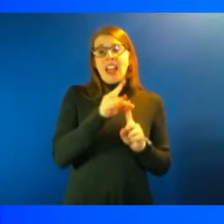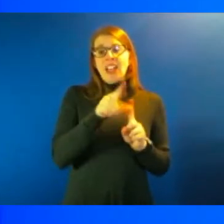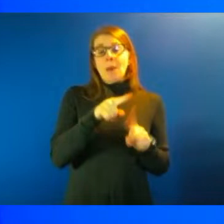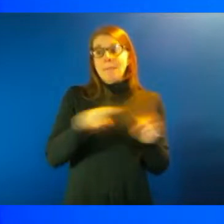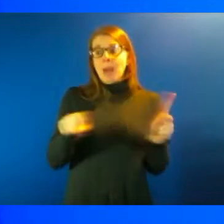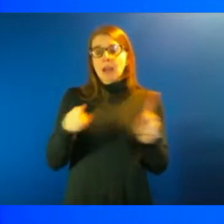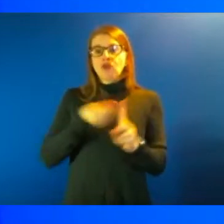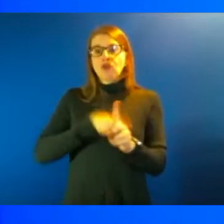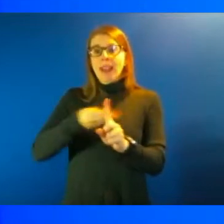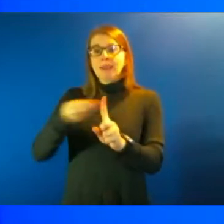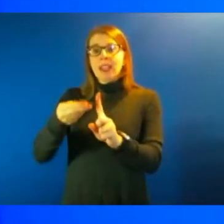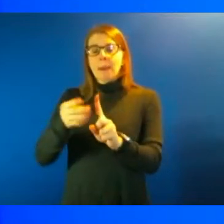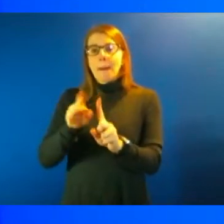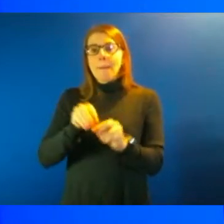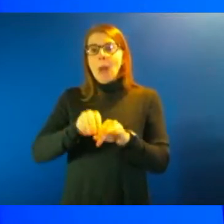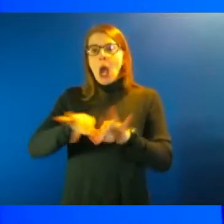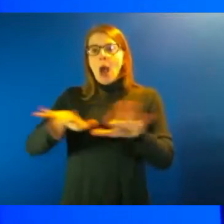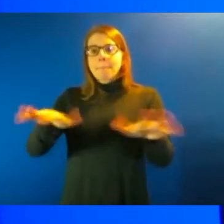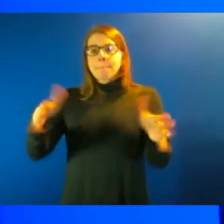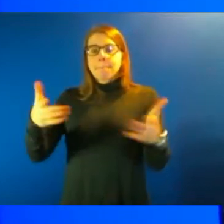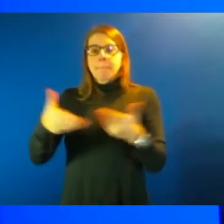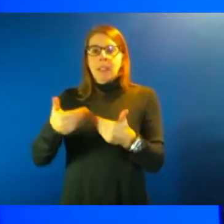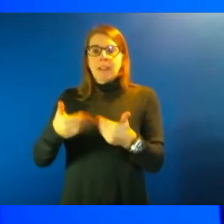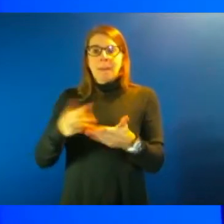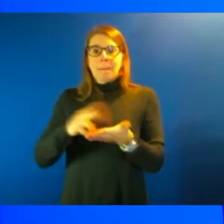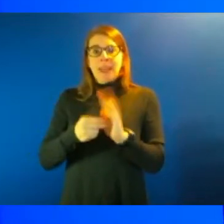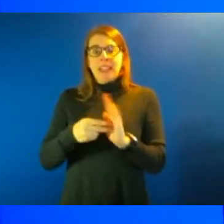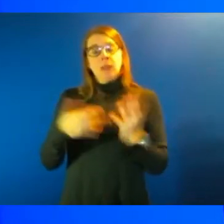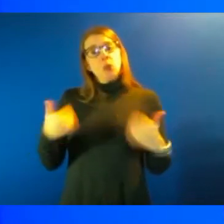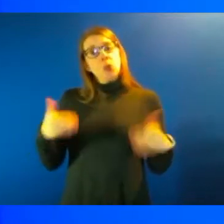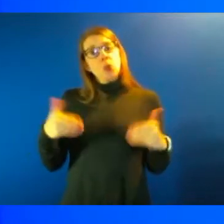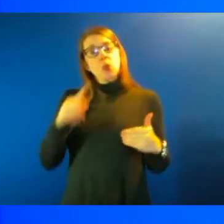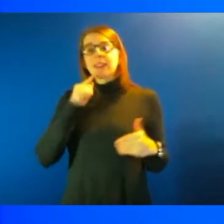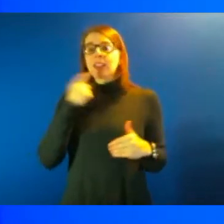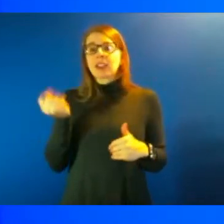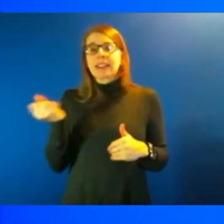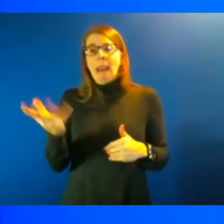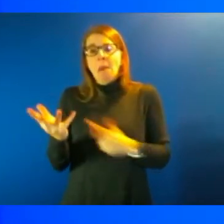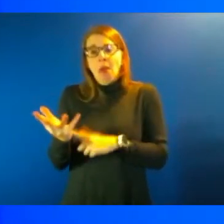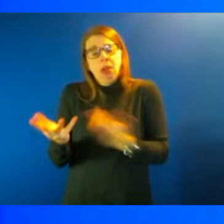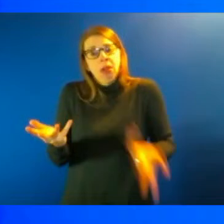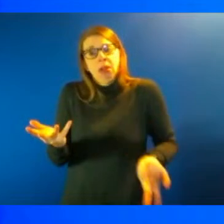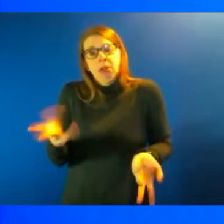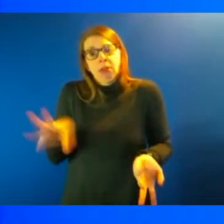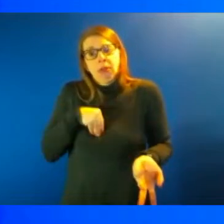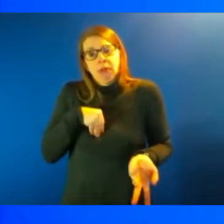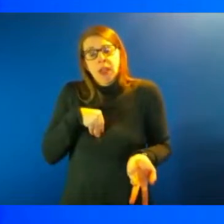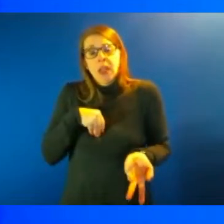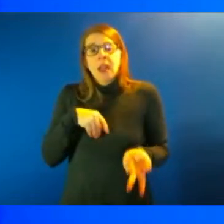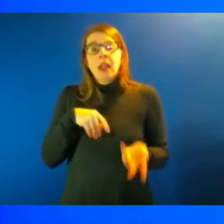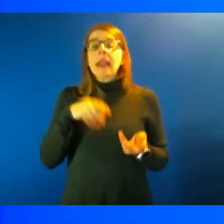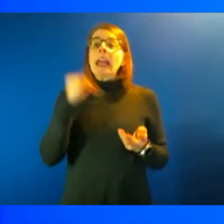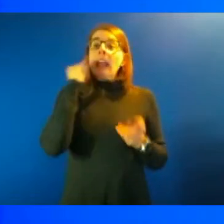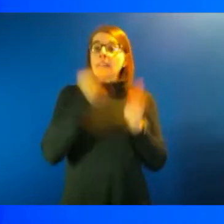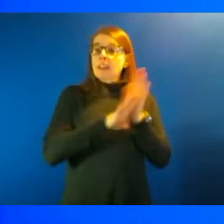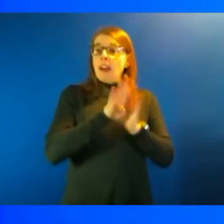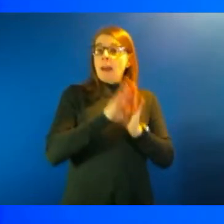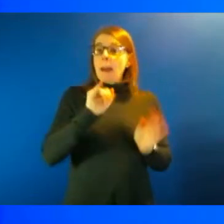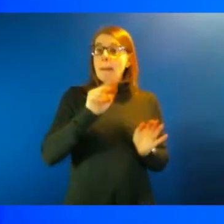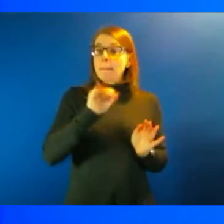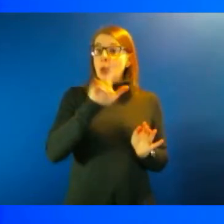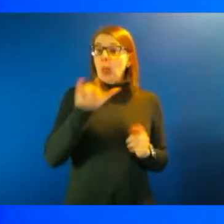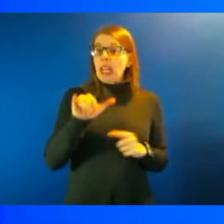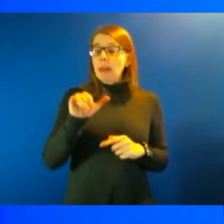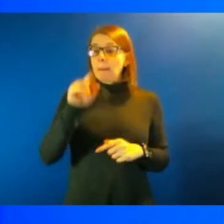one does, you're really taking a serious gamble here. It's not really a question of if you're going to develop immunity to COVID-19 because